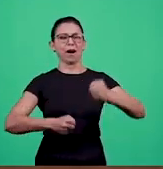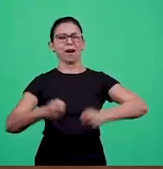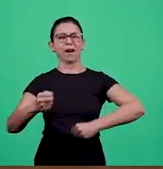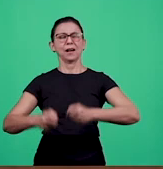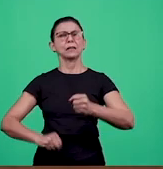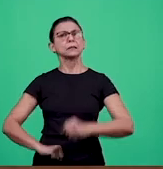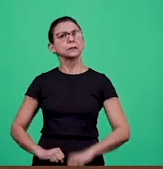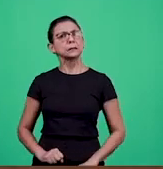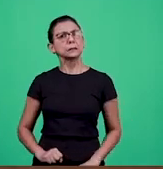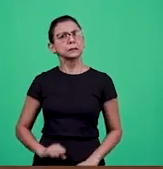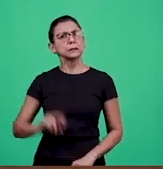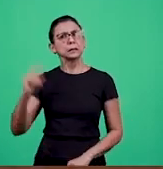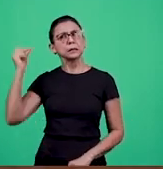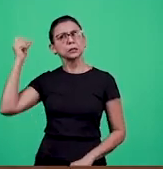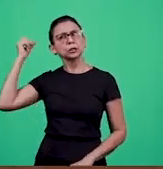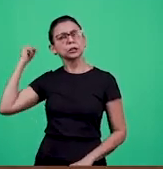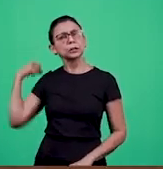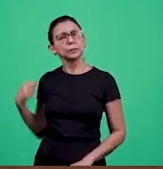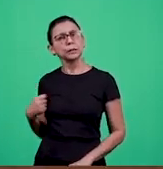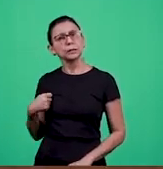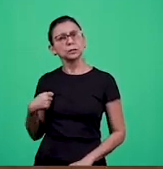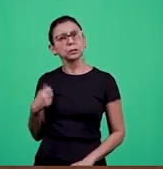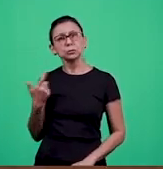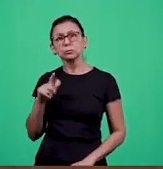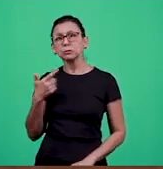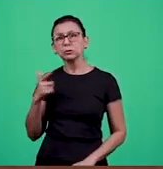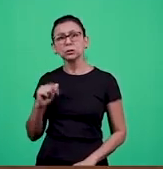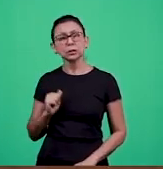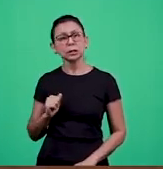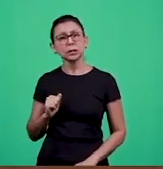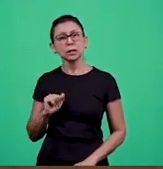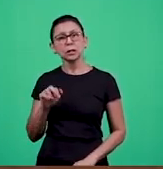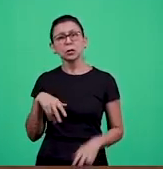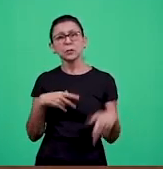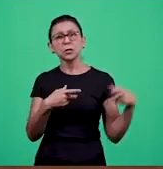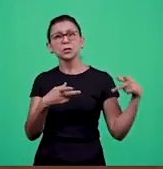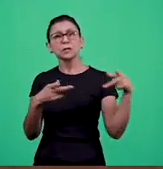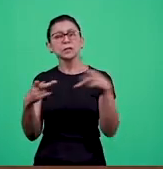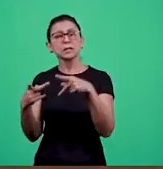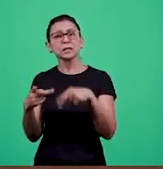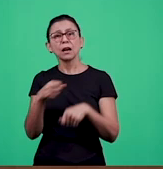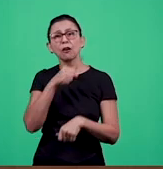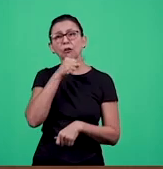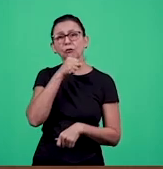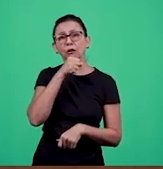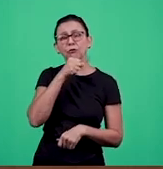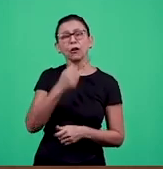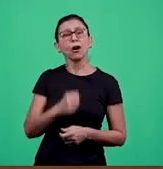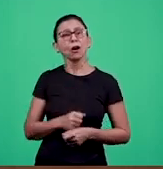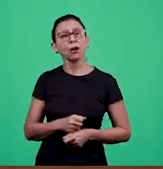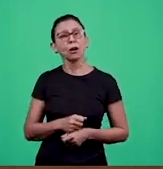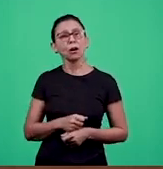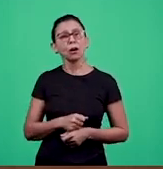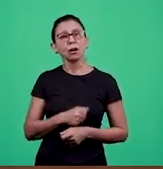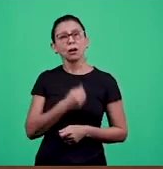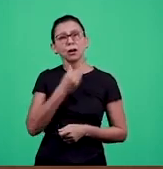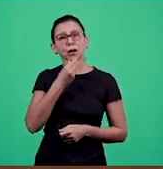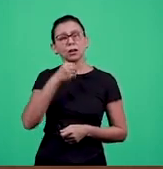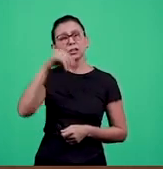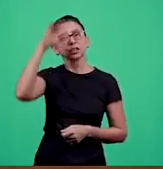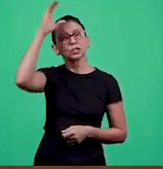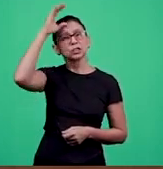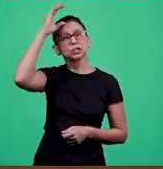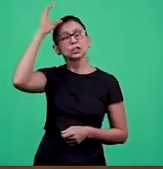What about back then when they had nothing? So how do we see our cousin there in Brasilia and our grandma that lives in Bahia? Can